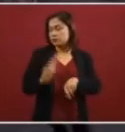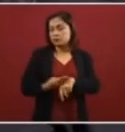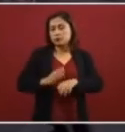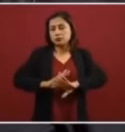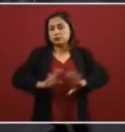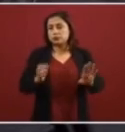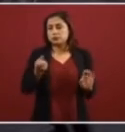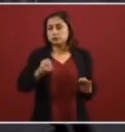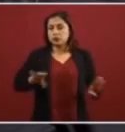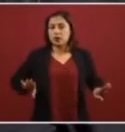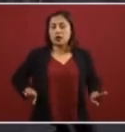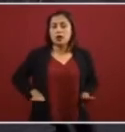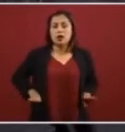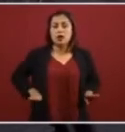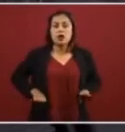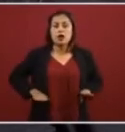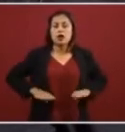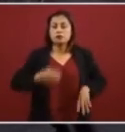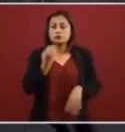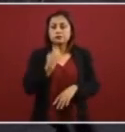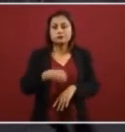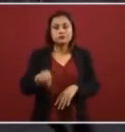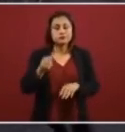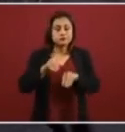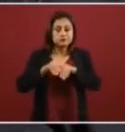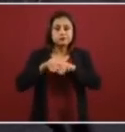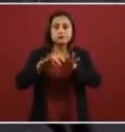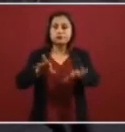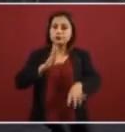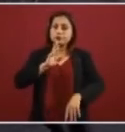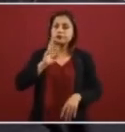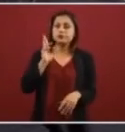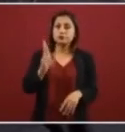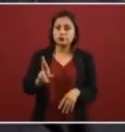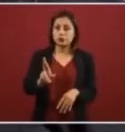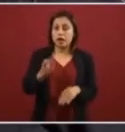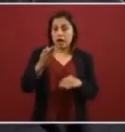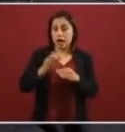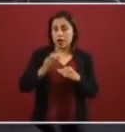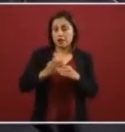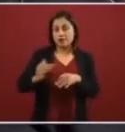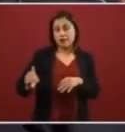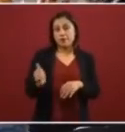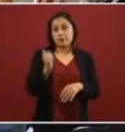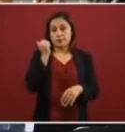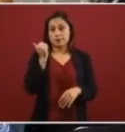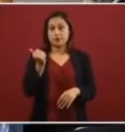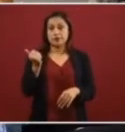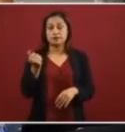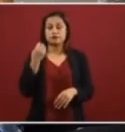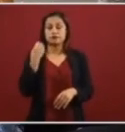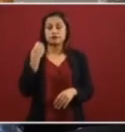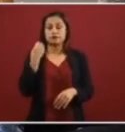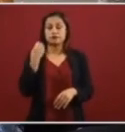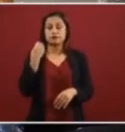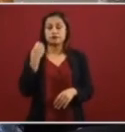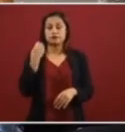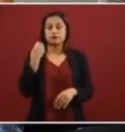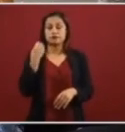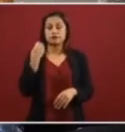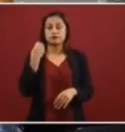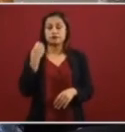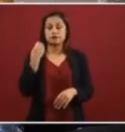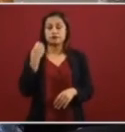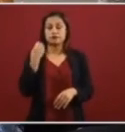obligación and that is our obligation qué bueno que tenemos esta oportunidad ahora sí nos vamos a la izquierda now he's going to go to the